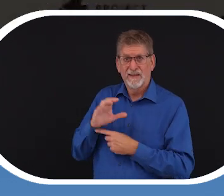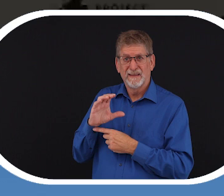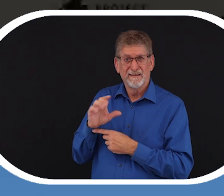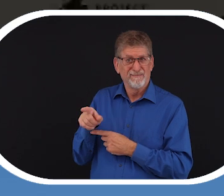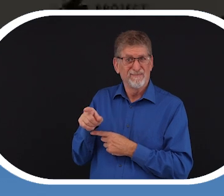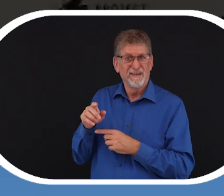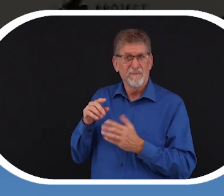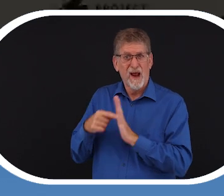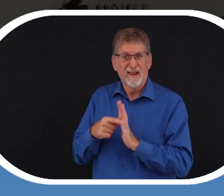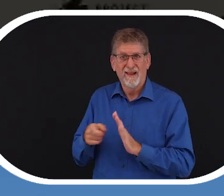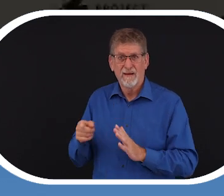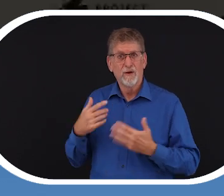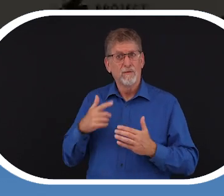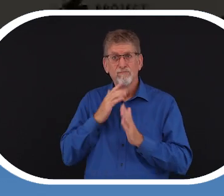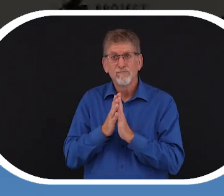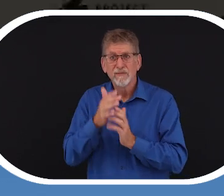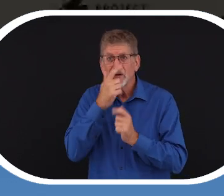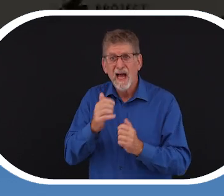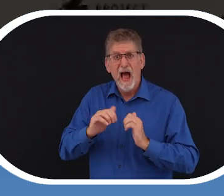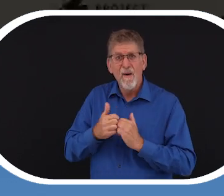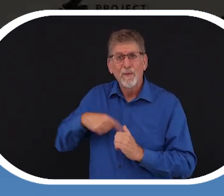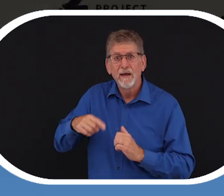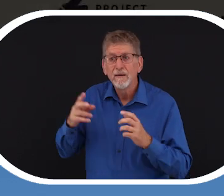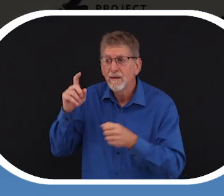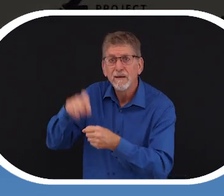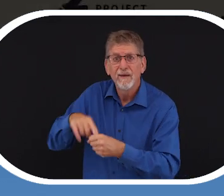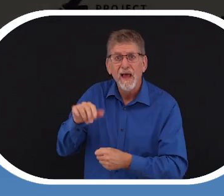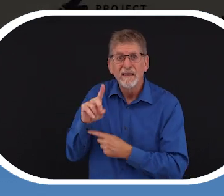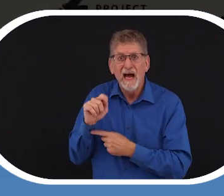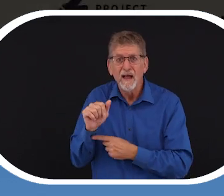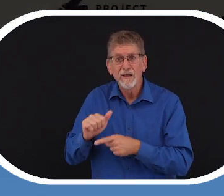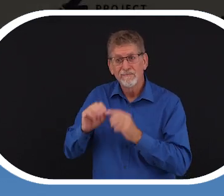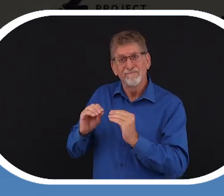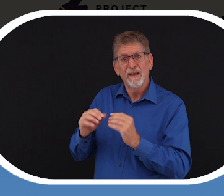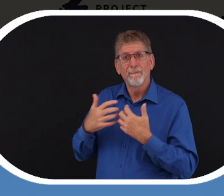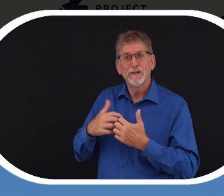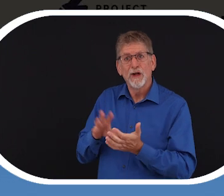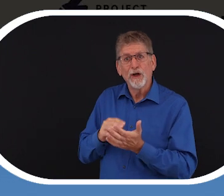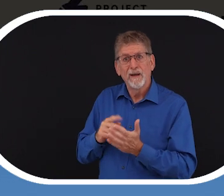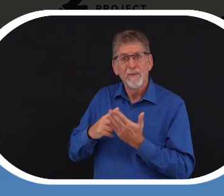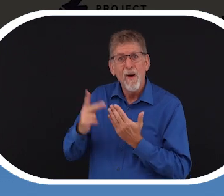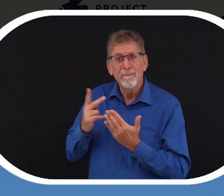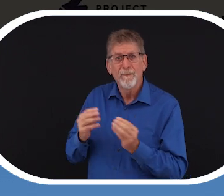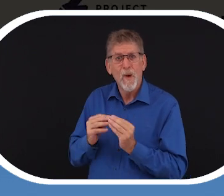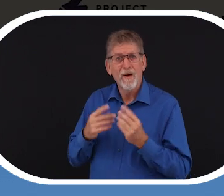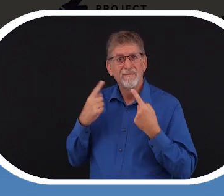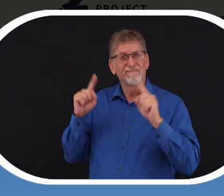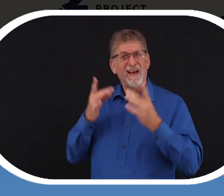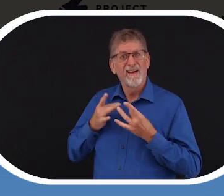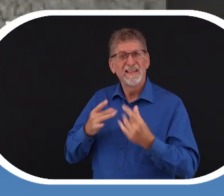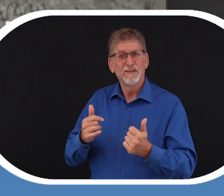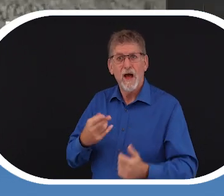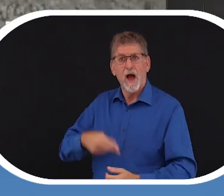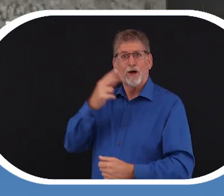in how can we harness all of this data to train machine learning algorithms to be more efficient and higher quality. Let